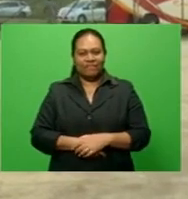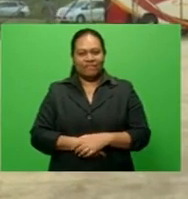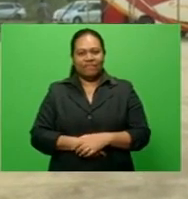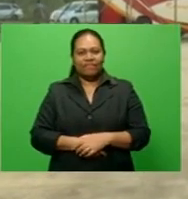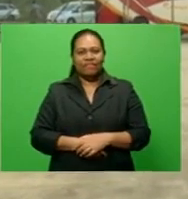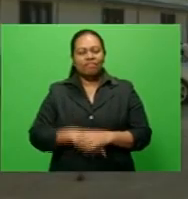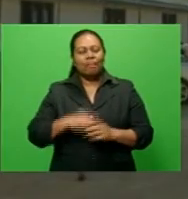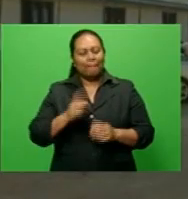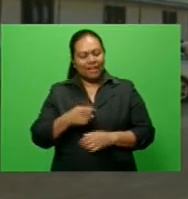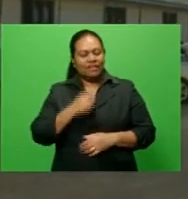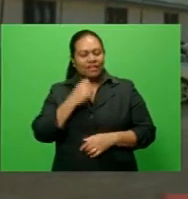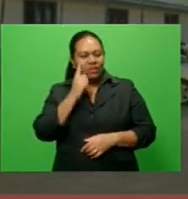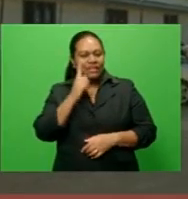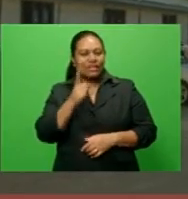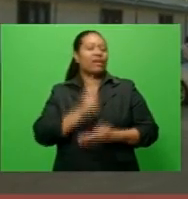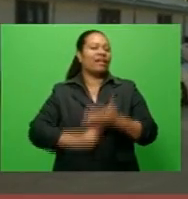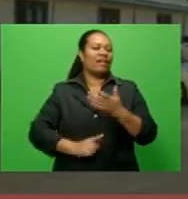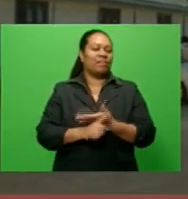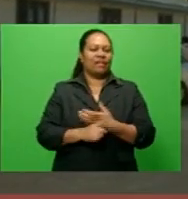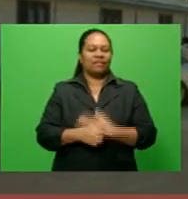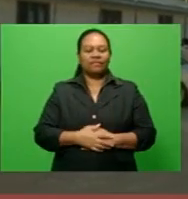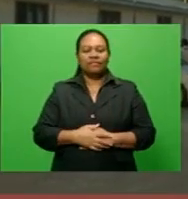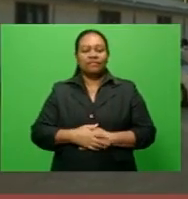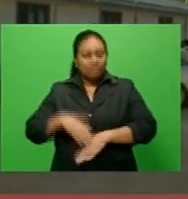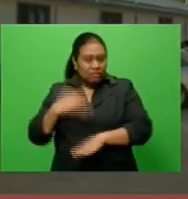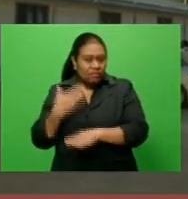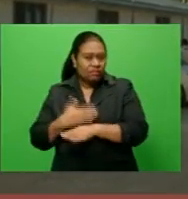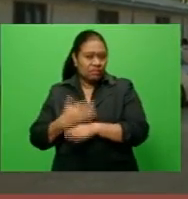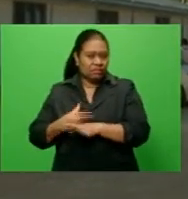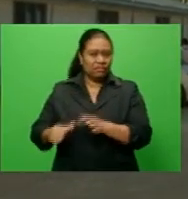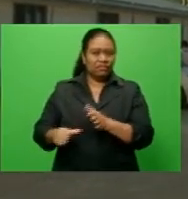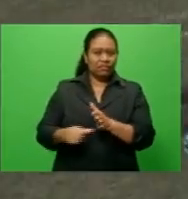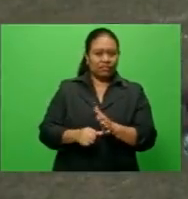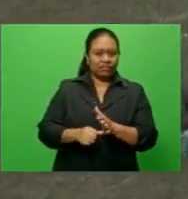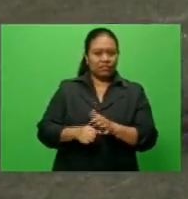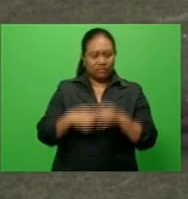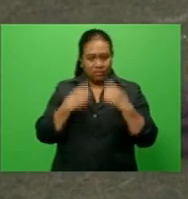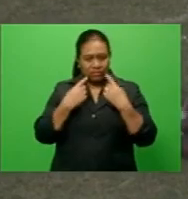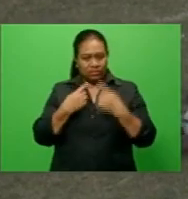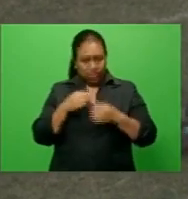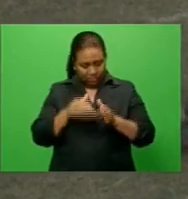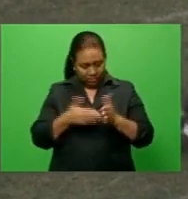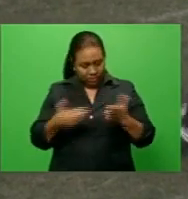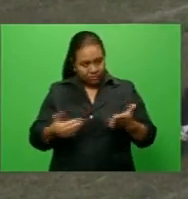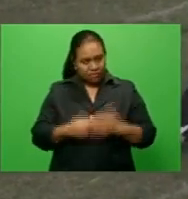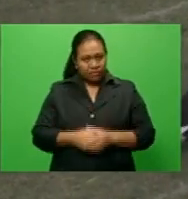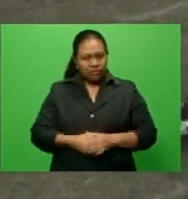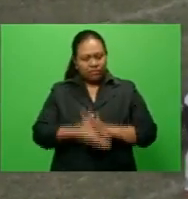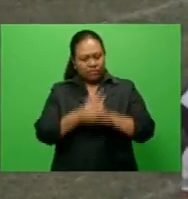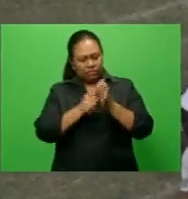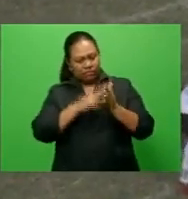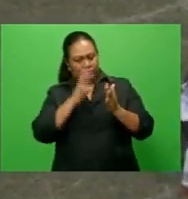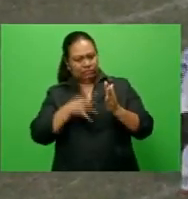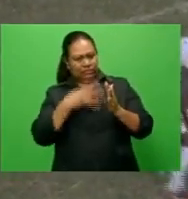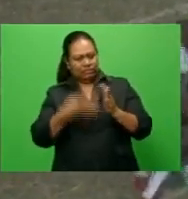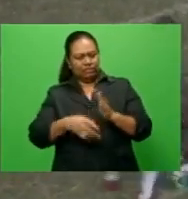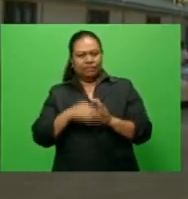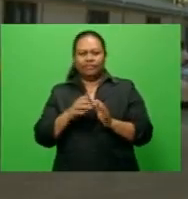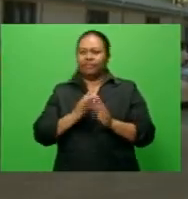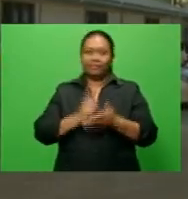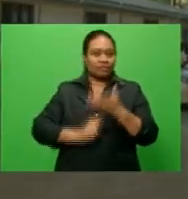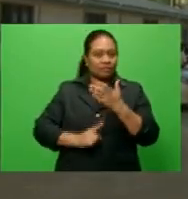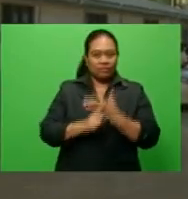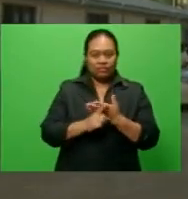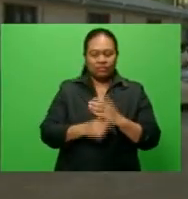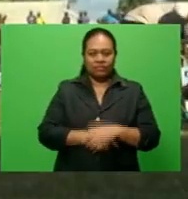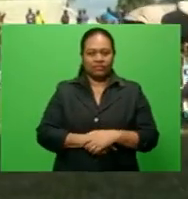see the outcome. We need to work hard because all teams are getting fitter now. So we review and preview, and we will turn up at